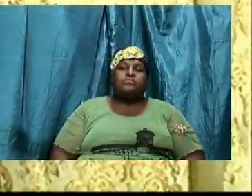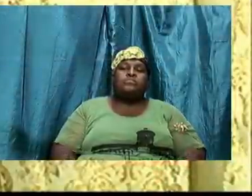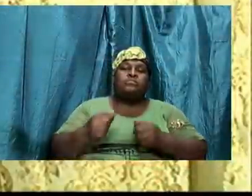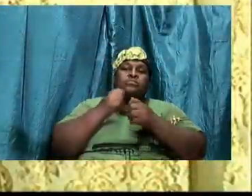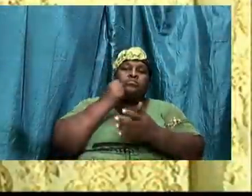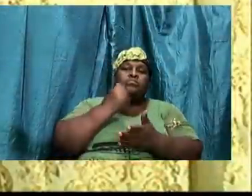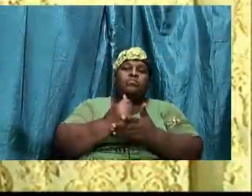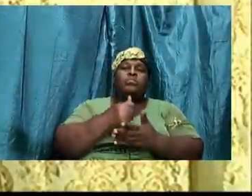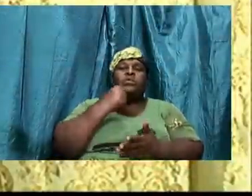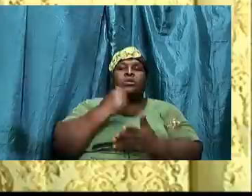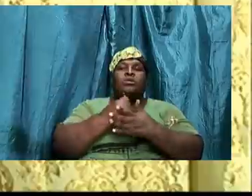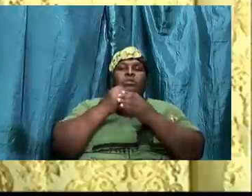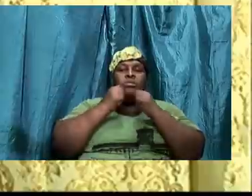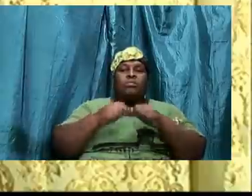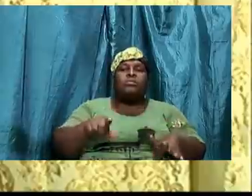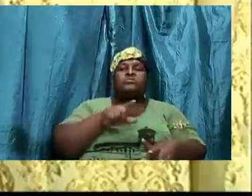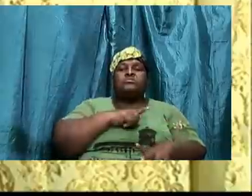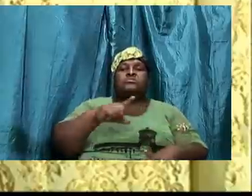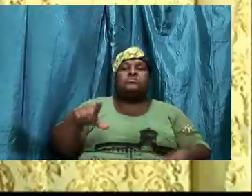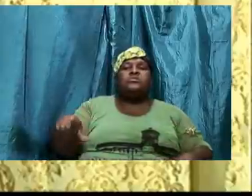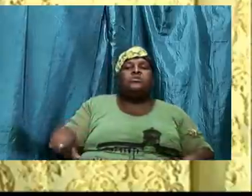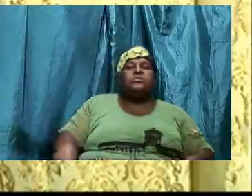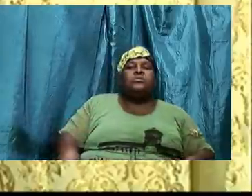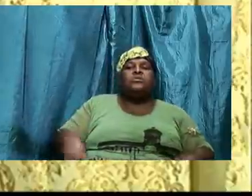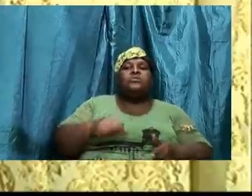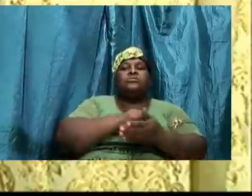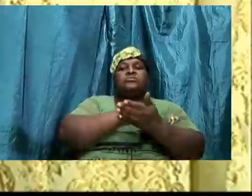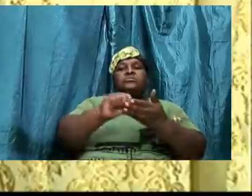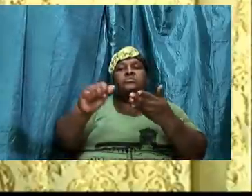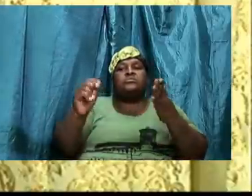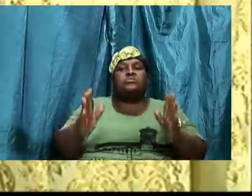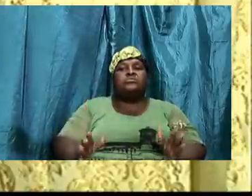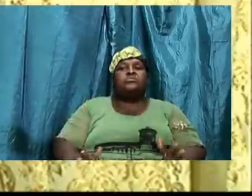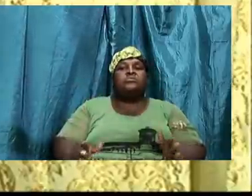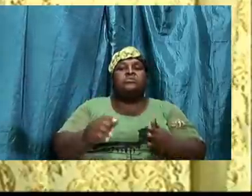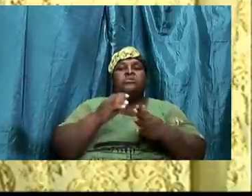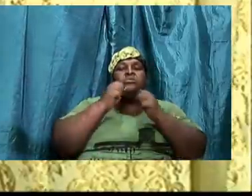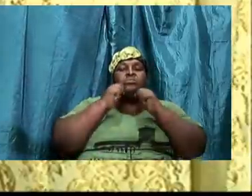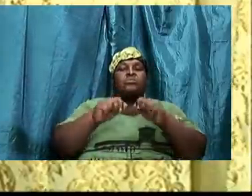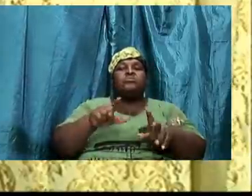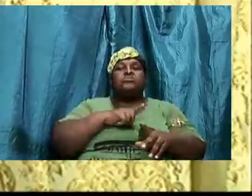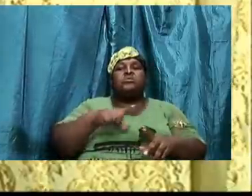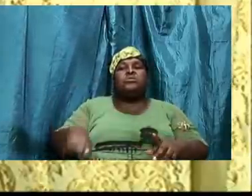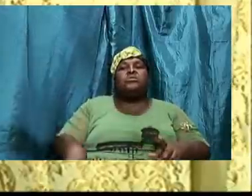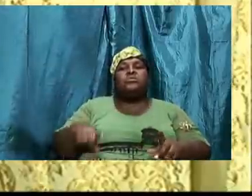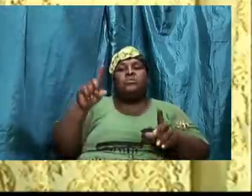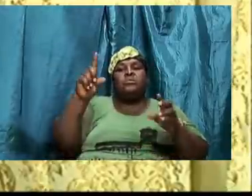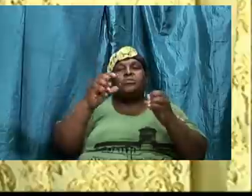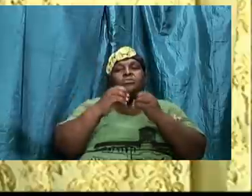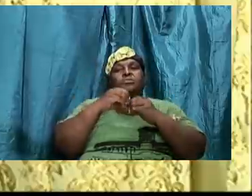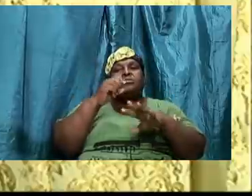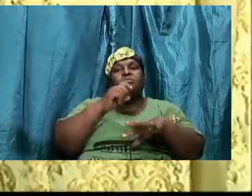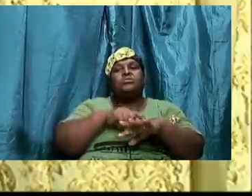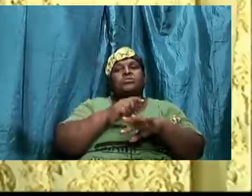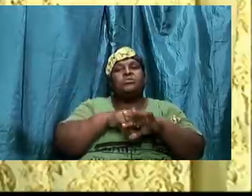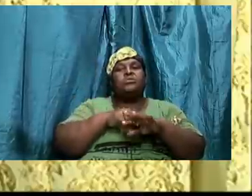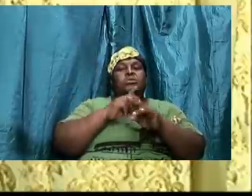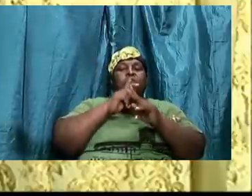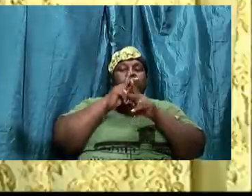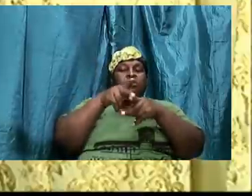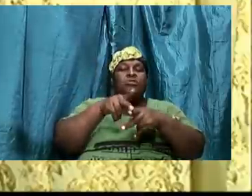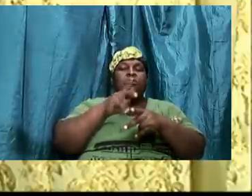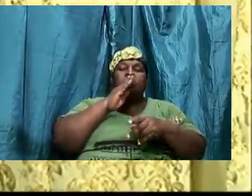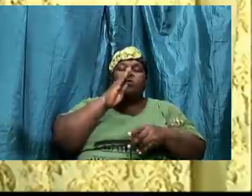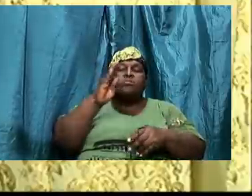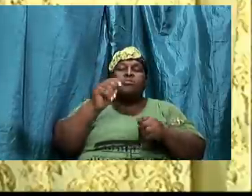Amen. Amen. Bless the Lord. Bless the Lord, saints. Bless the Lord one more time. You know, it's a privilege to be with